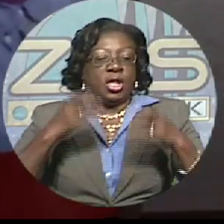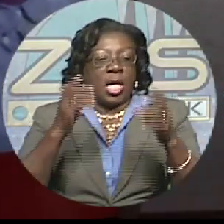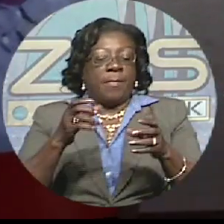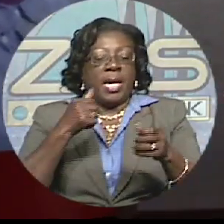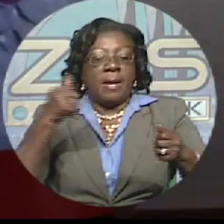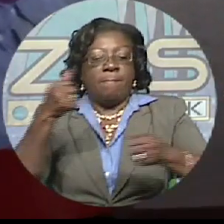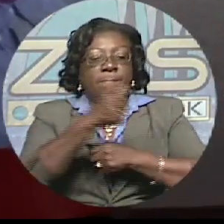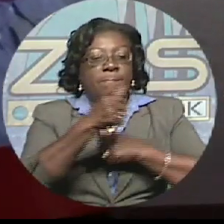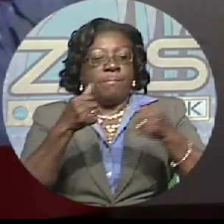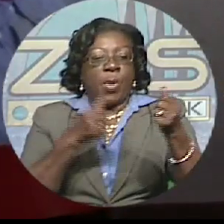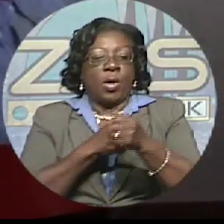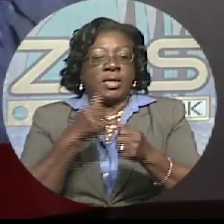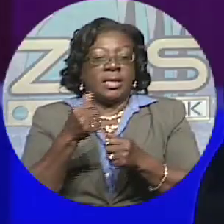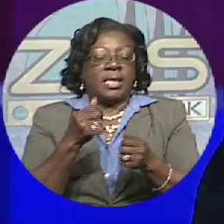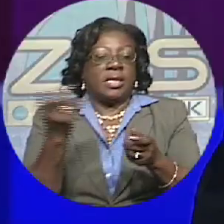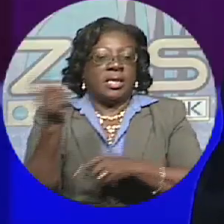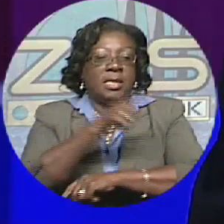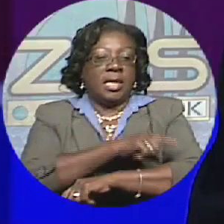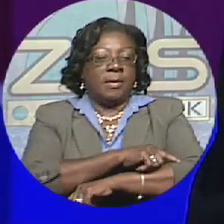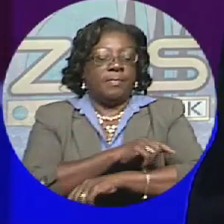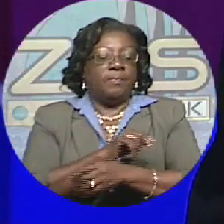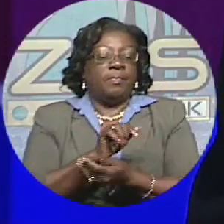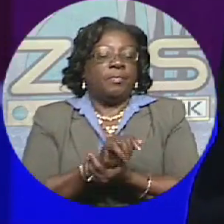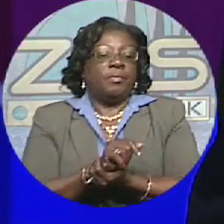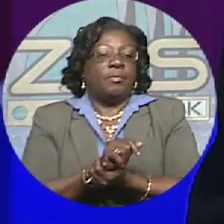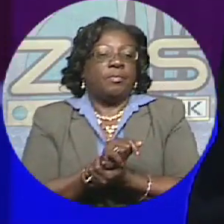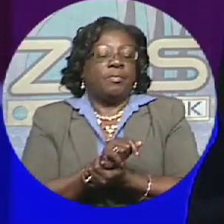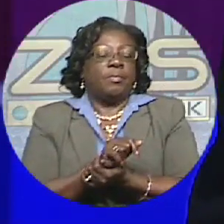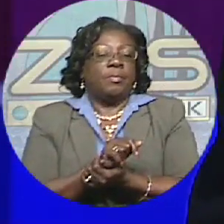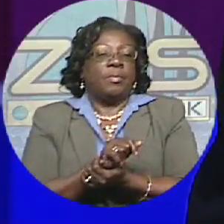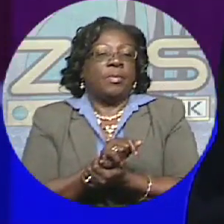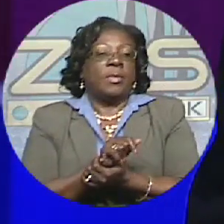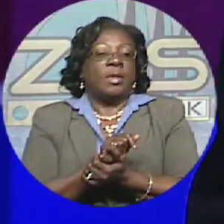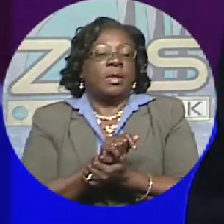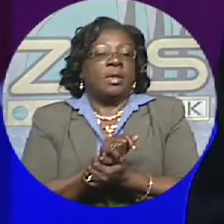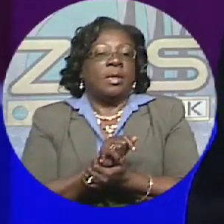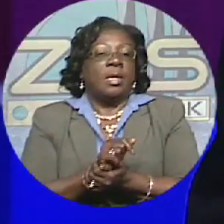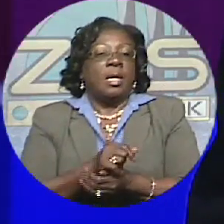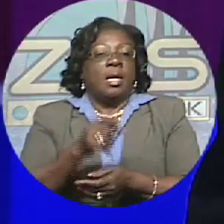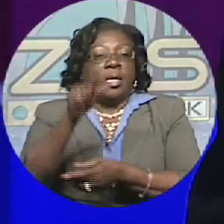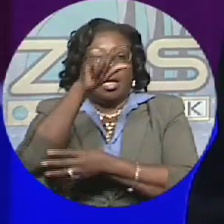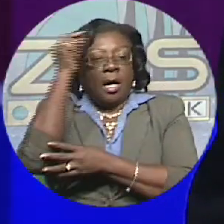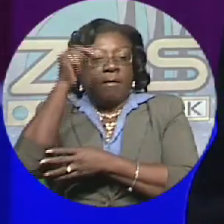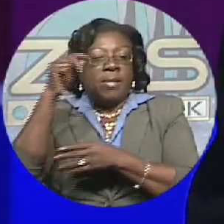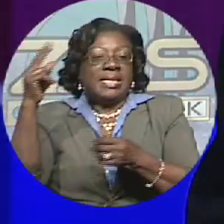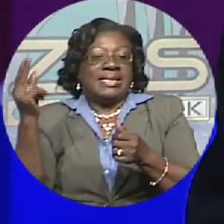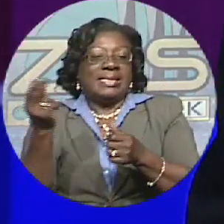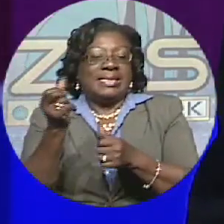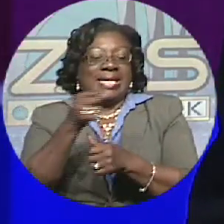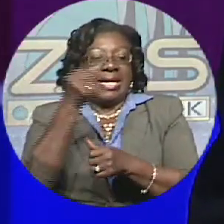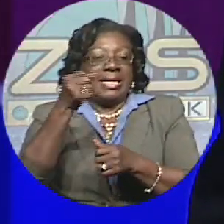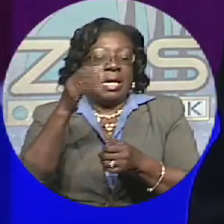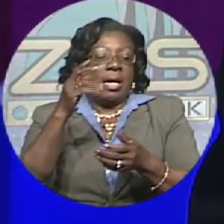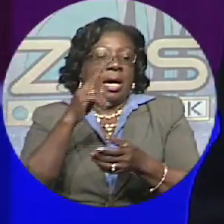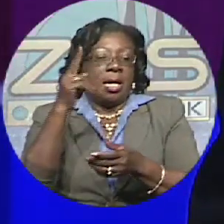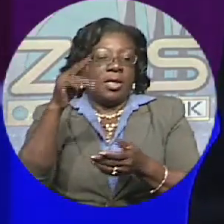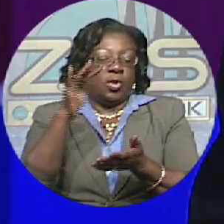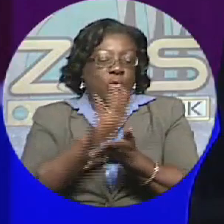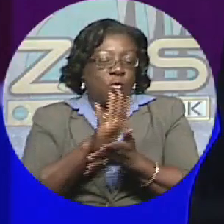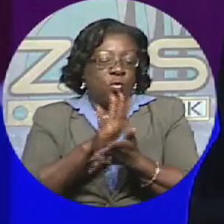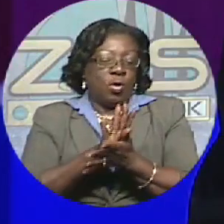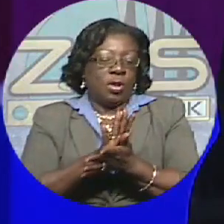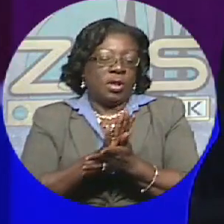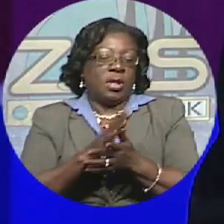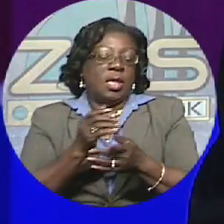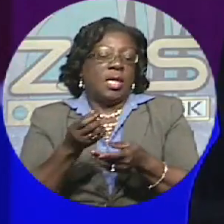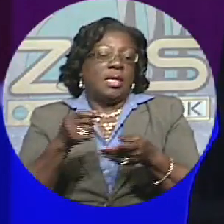Total Sports, I'm Charles Fisher. All right, thanks a lot, Charles. Well, the government secondary school's best of three volleyball championships opened up yesterday